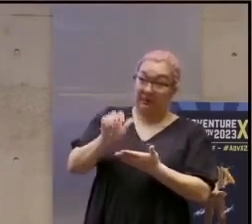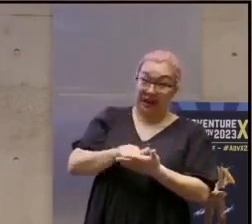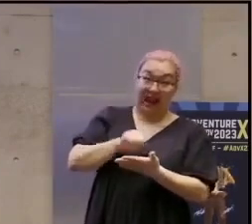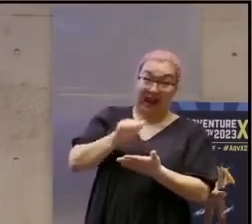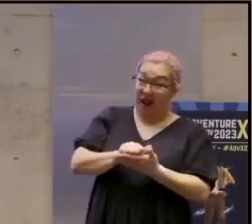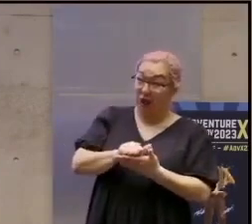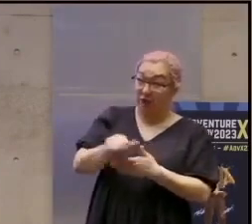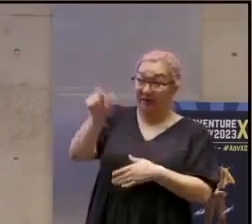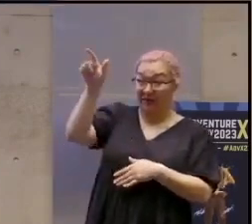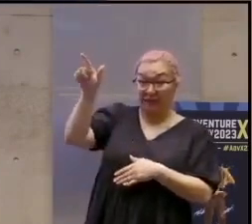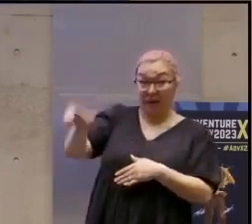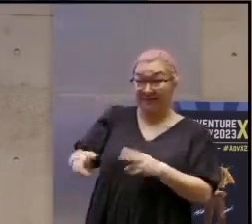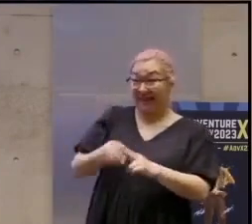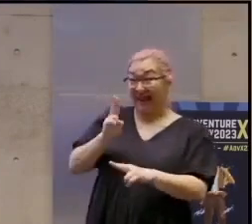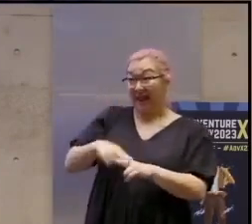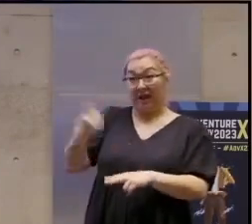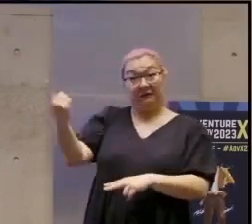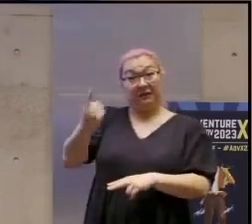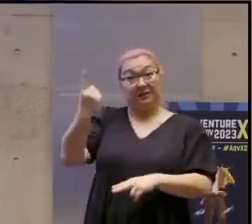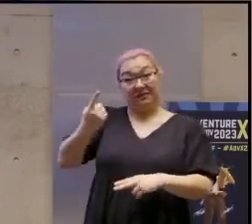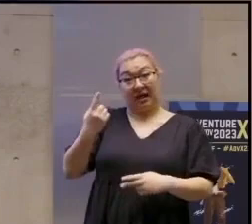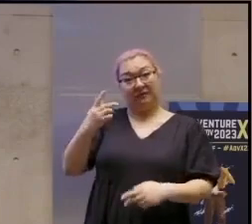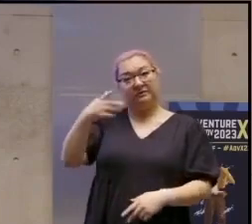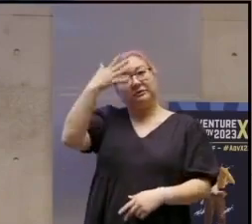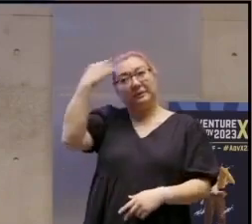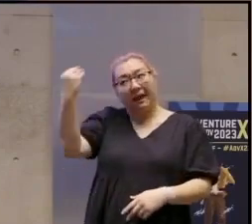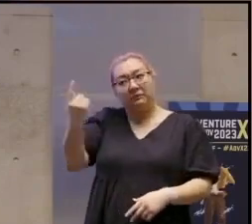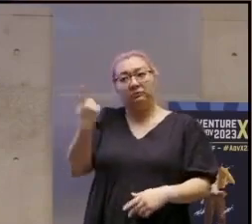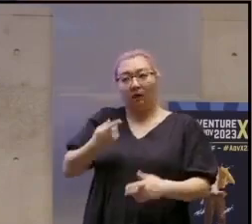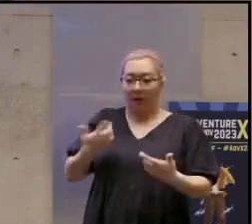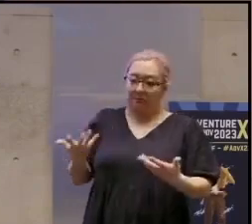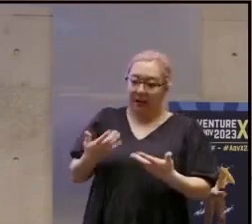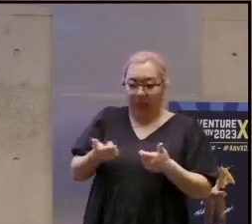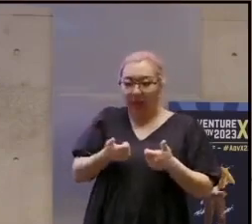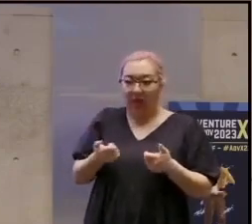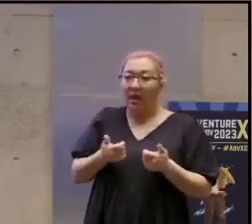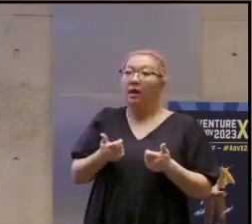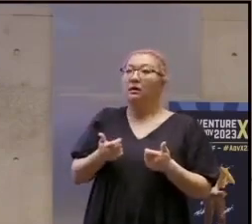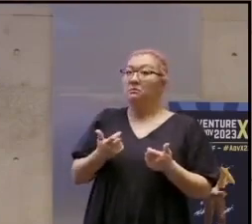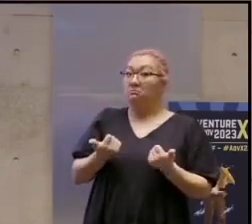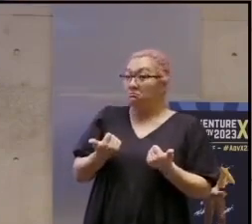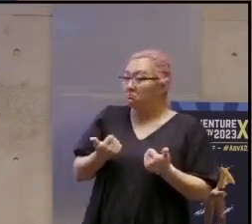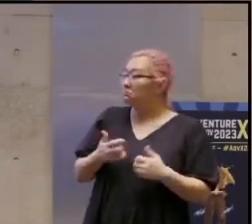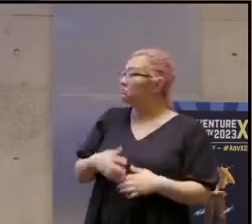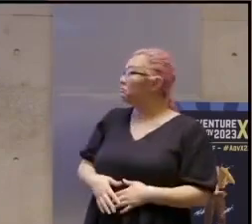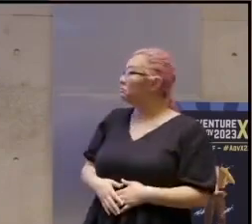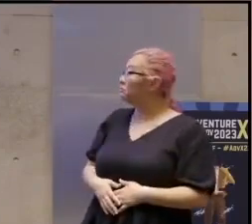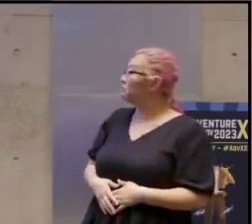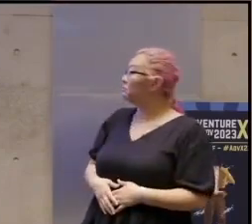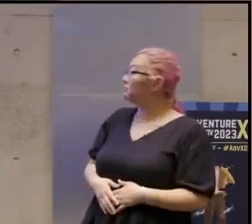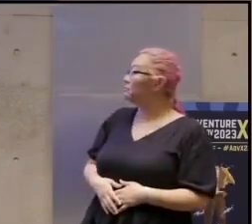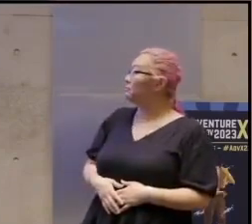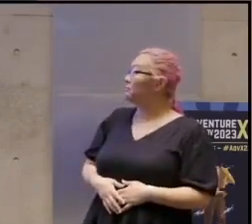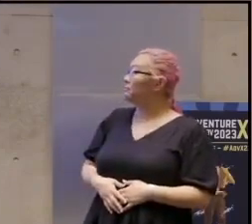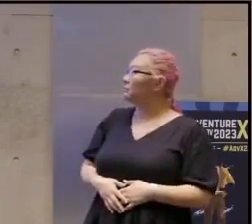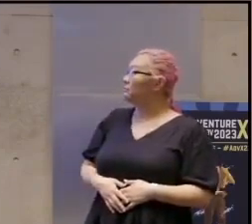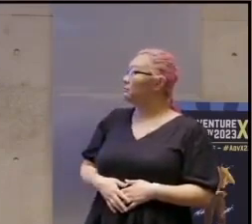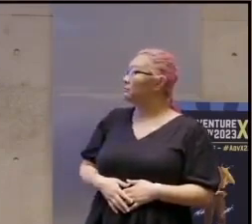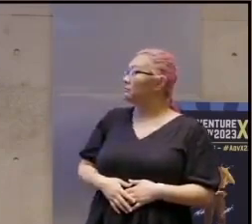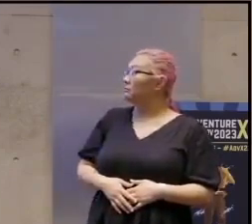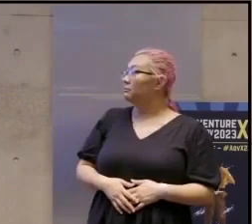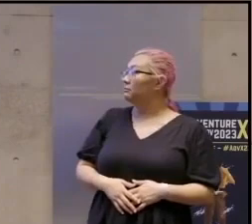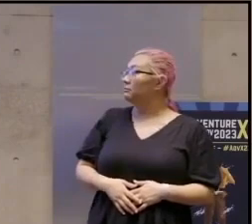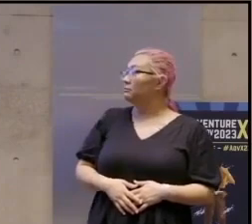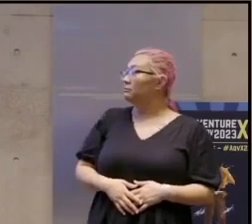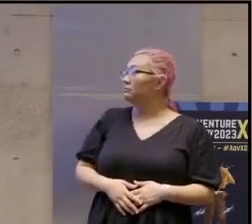something that I have a specialist interest or knowledge in, first thing I do is and I come across some kind of media, let's say a